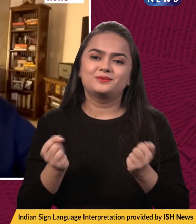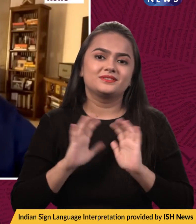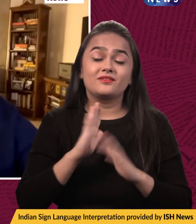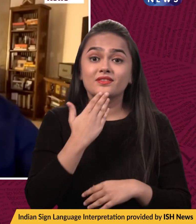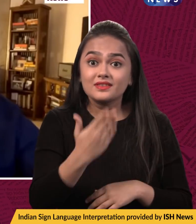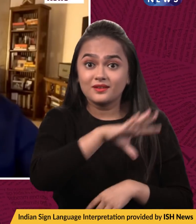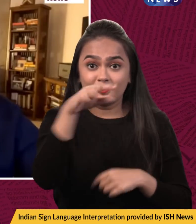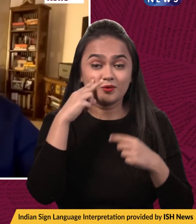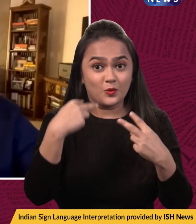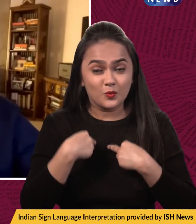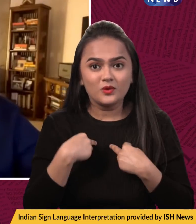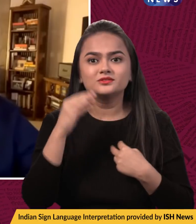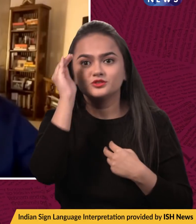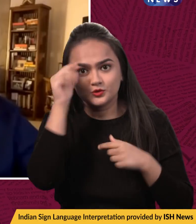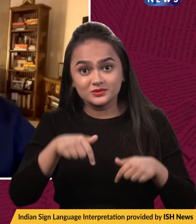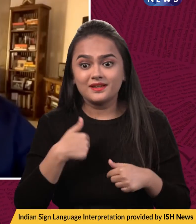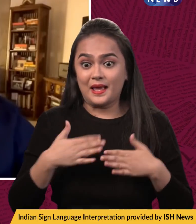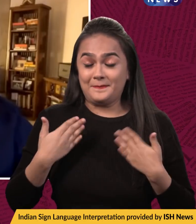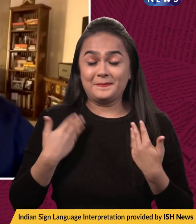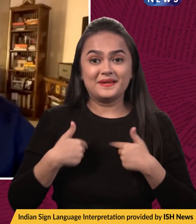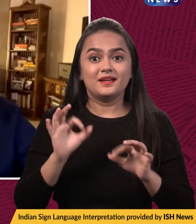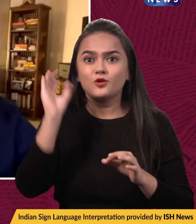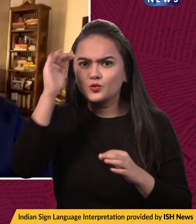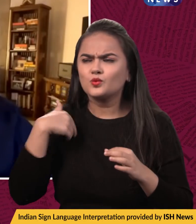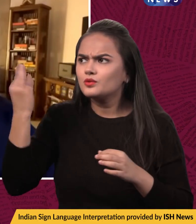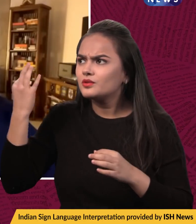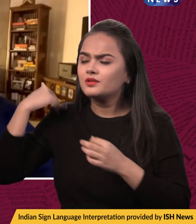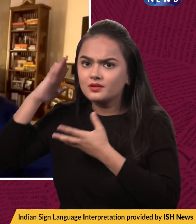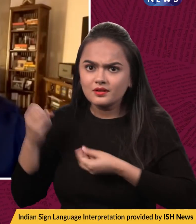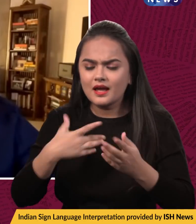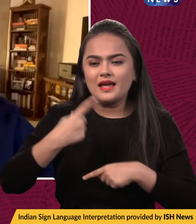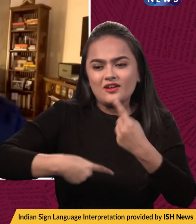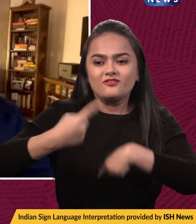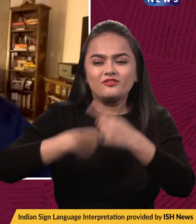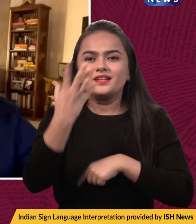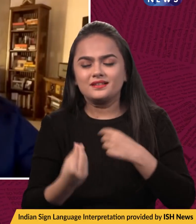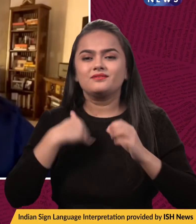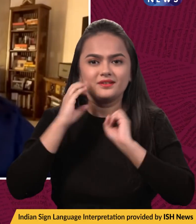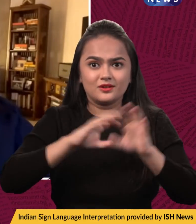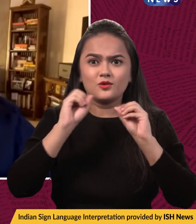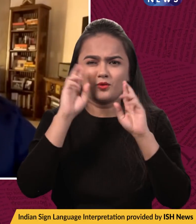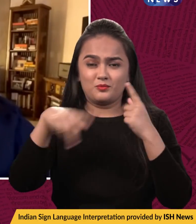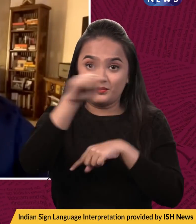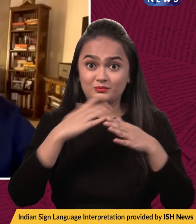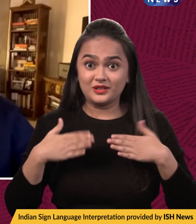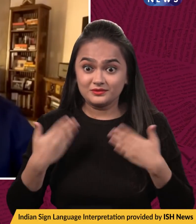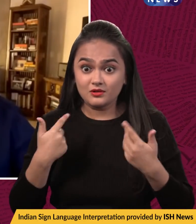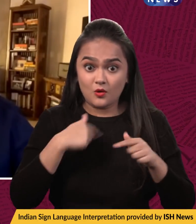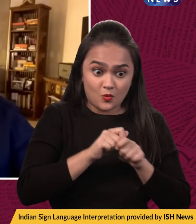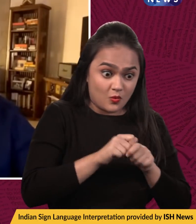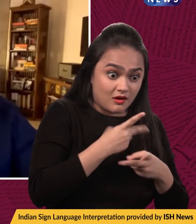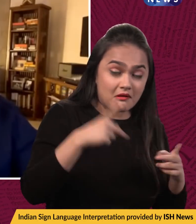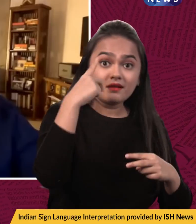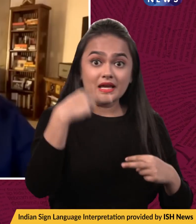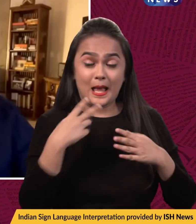lives. Thank you so much for watching Just the News. It is our pleasure to bring you the news night after night, and I do hope you enjoy the work that we do